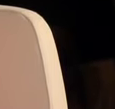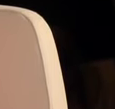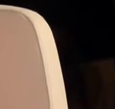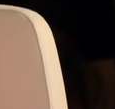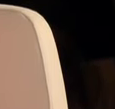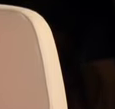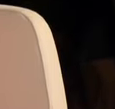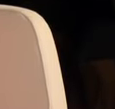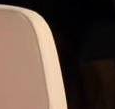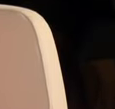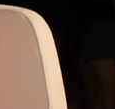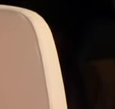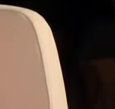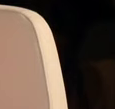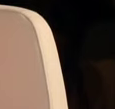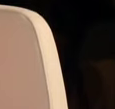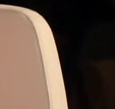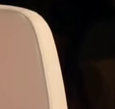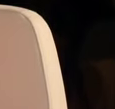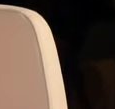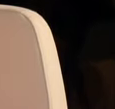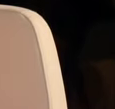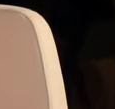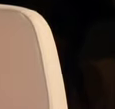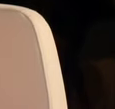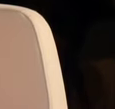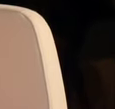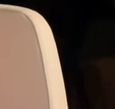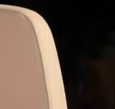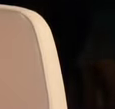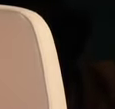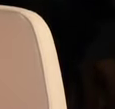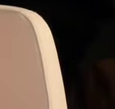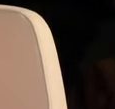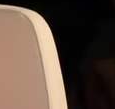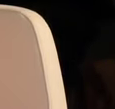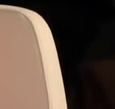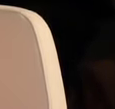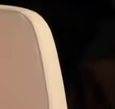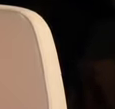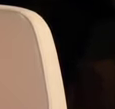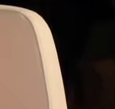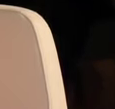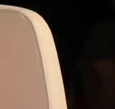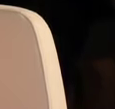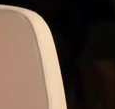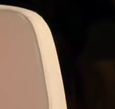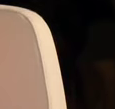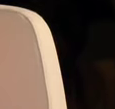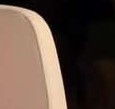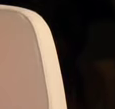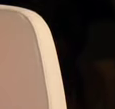the opposition, and that's about taking it down. And we need to fund the disruption of the